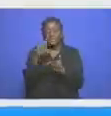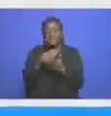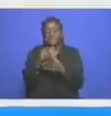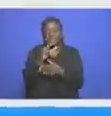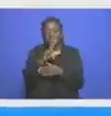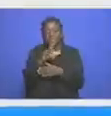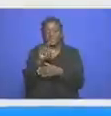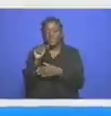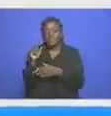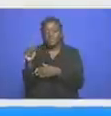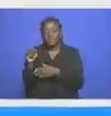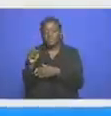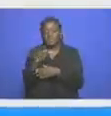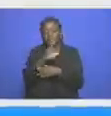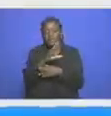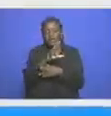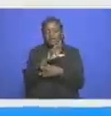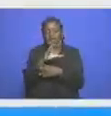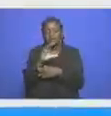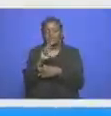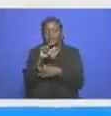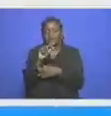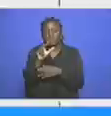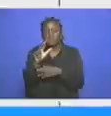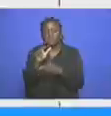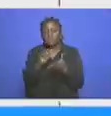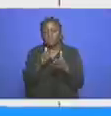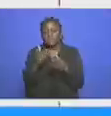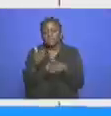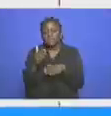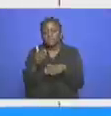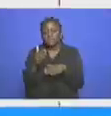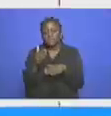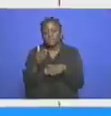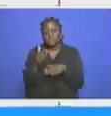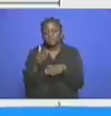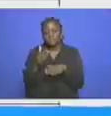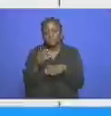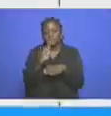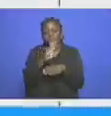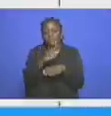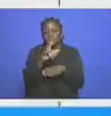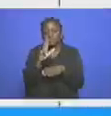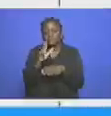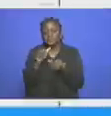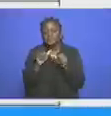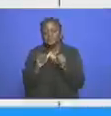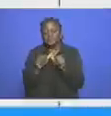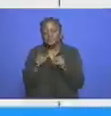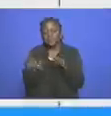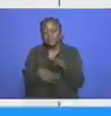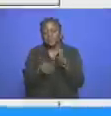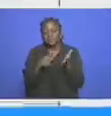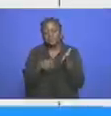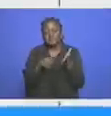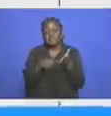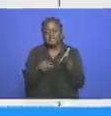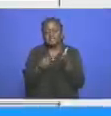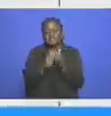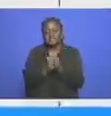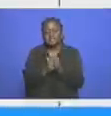18,321. There are 523 deaths on record from COVID-19, with 43 of them still under